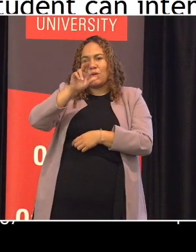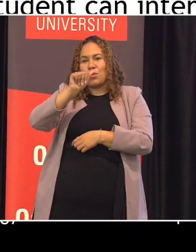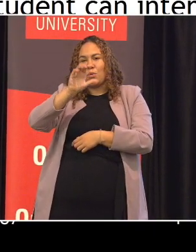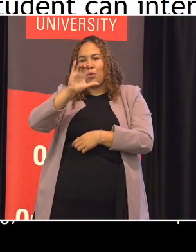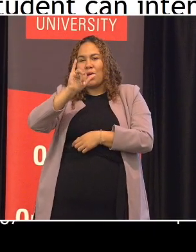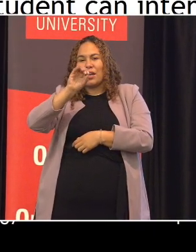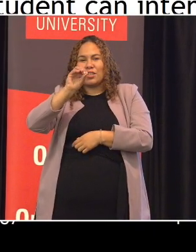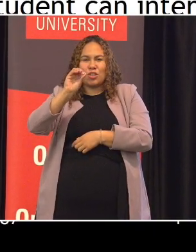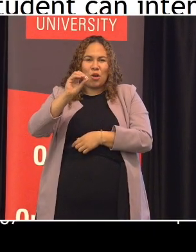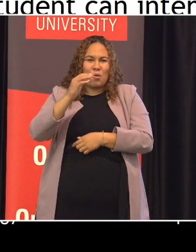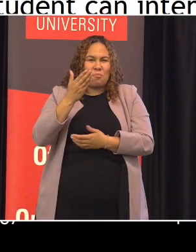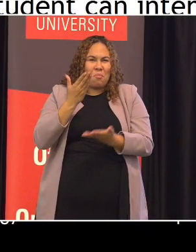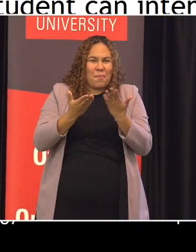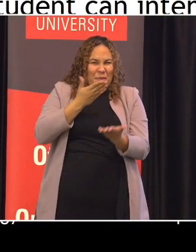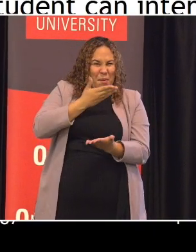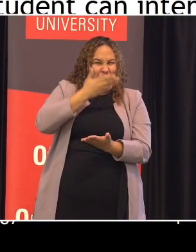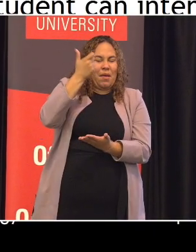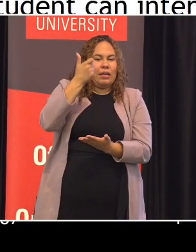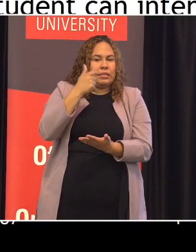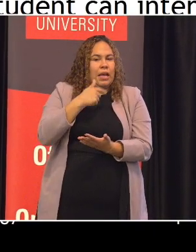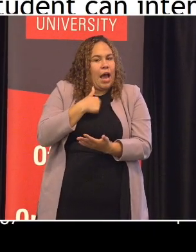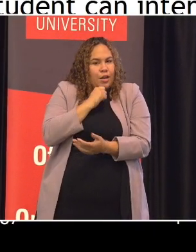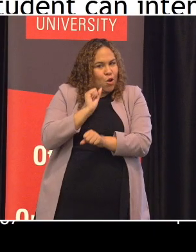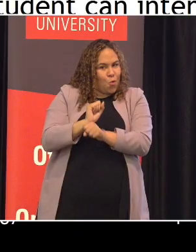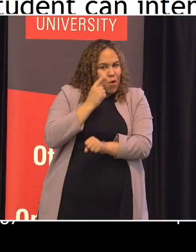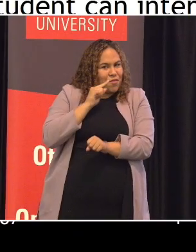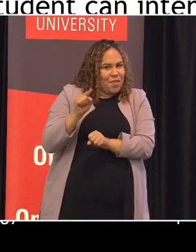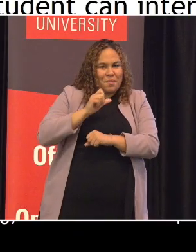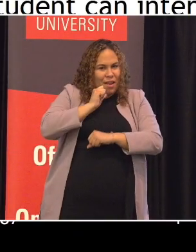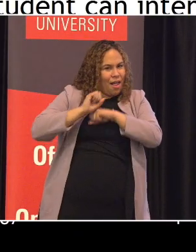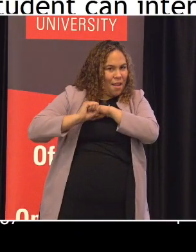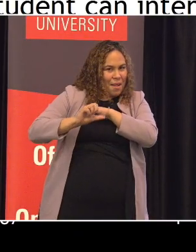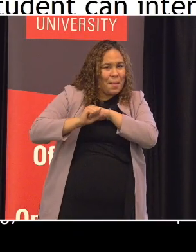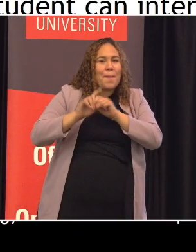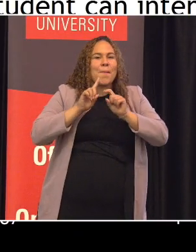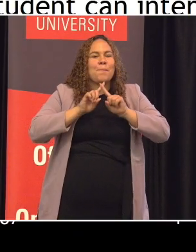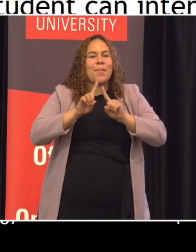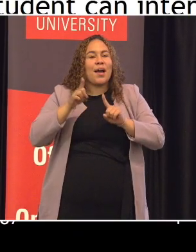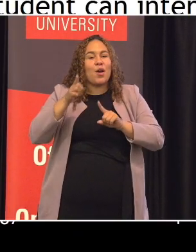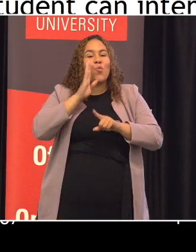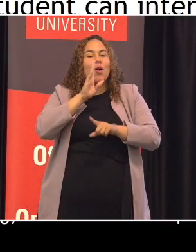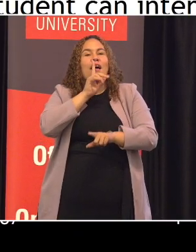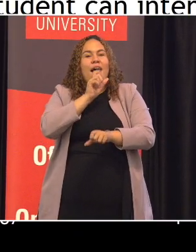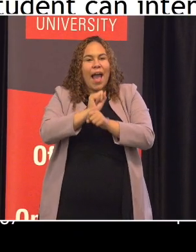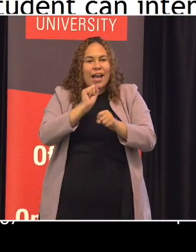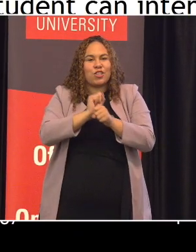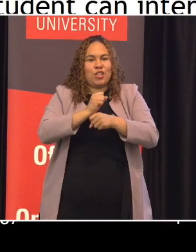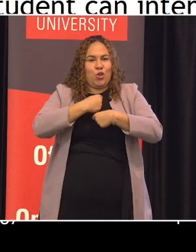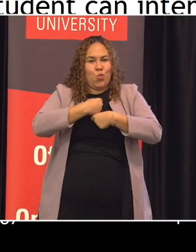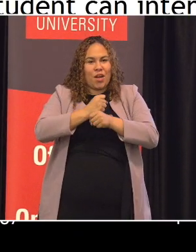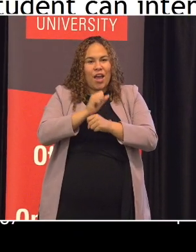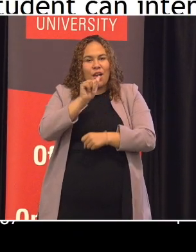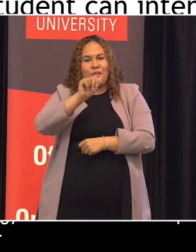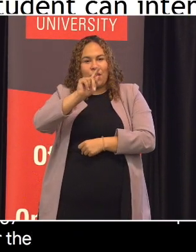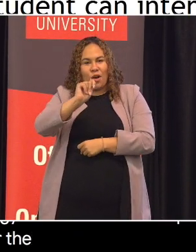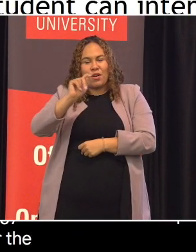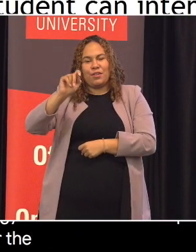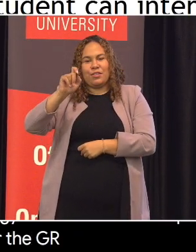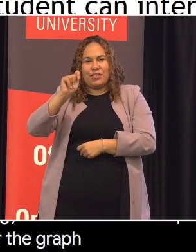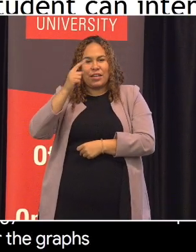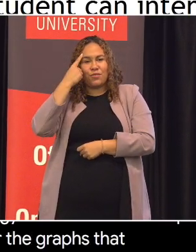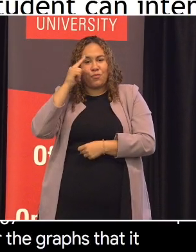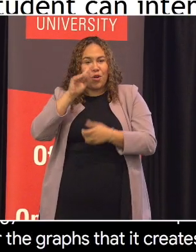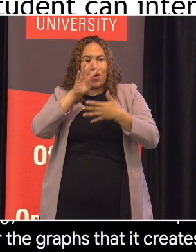I've ever found. I don't work for them, but it will actually create the alternative text for the graphs that